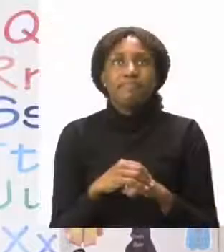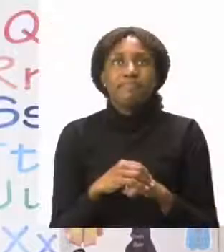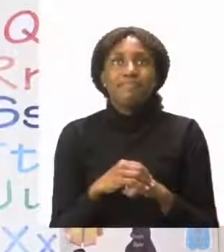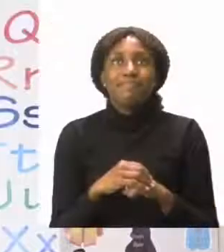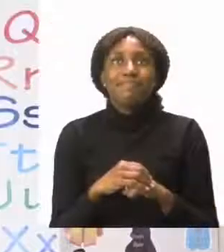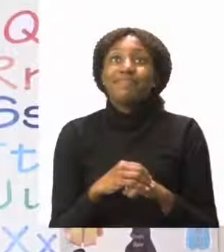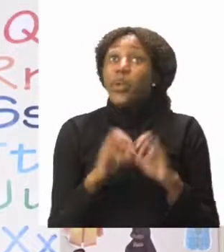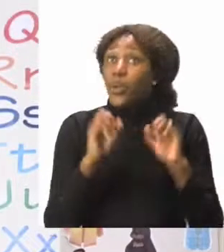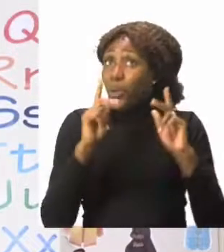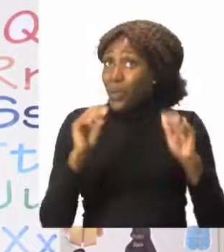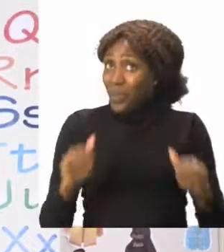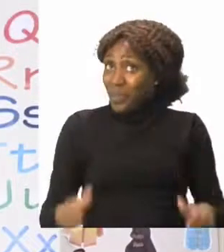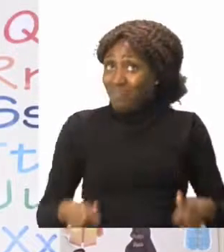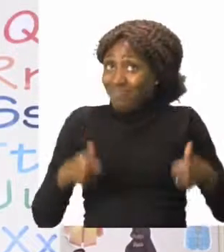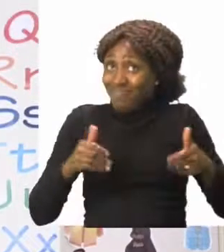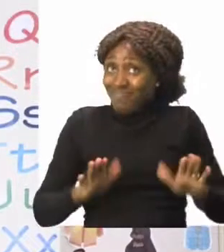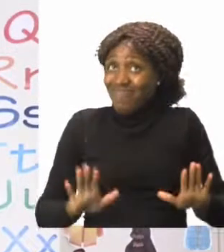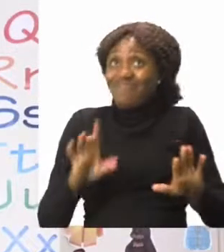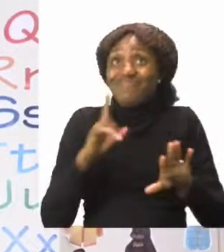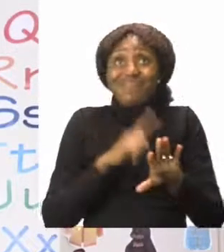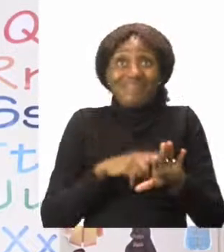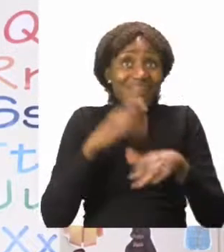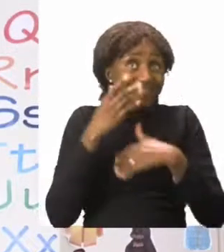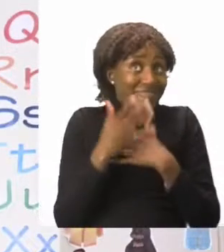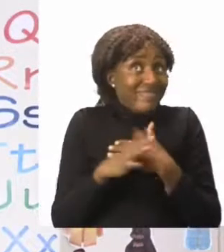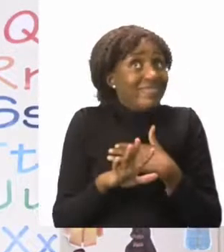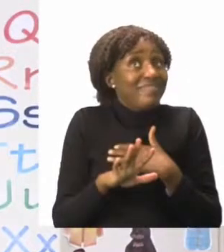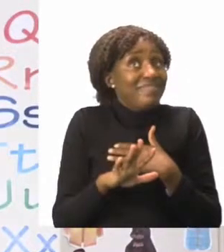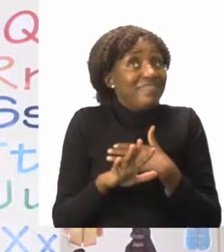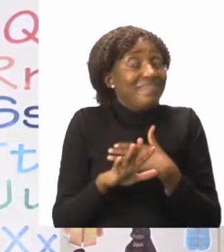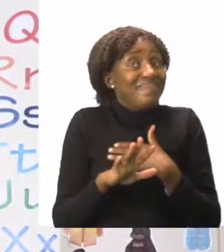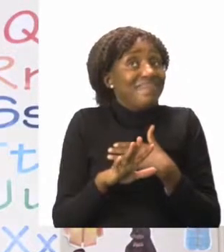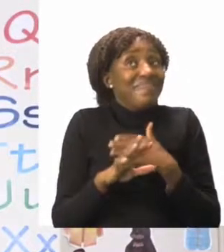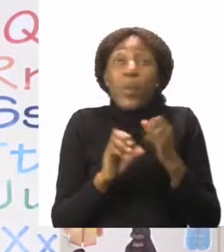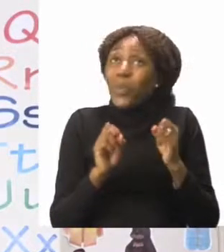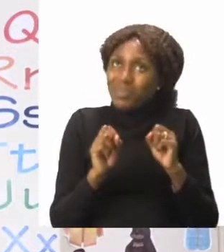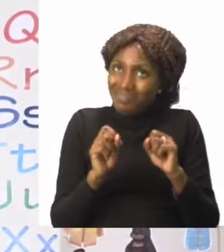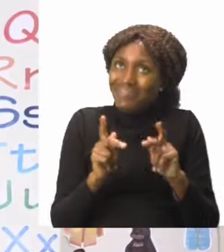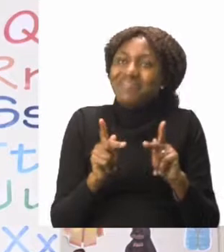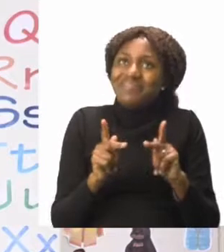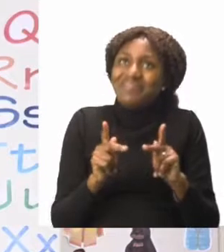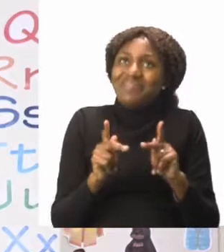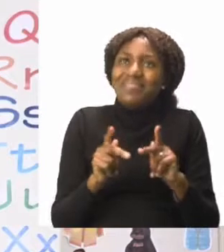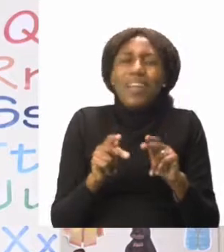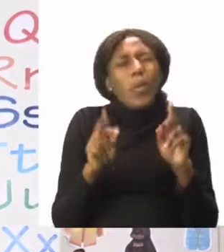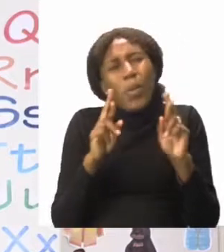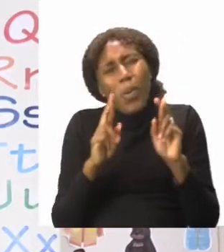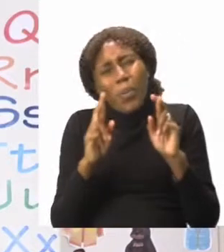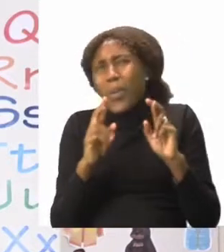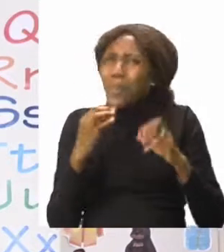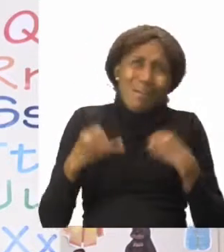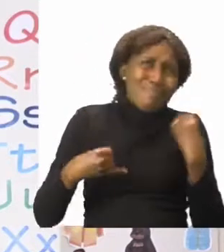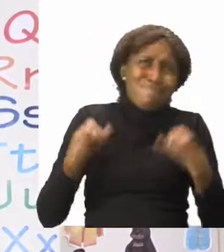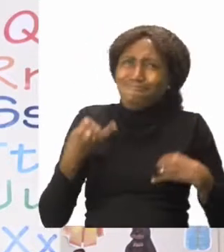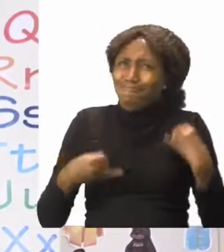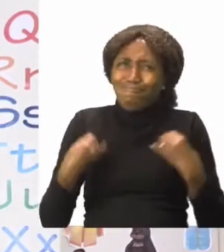Boys and girls, it's now time to end our lesson. And I hope you had so much